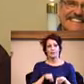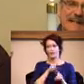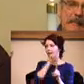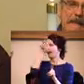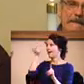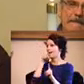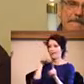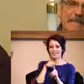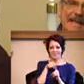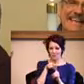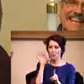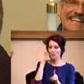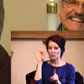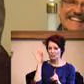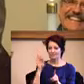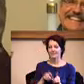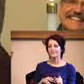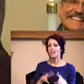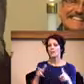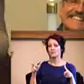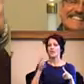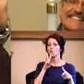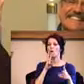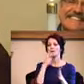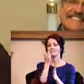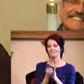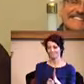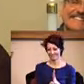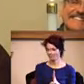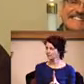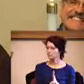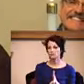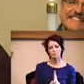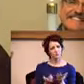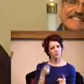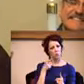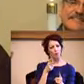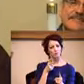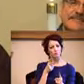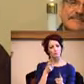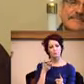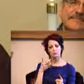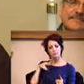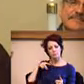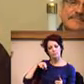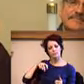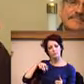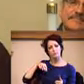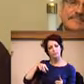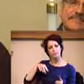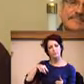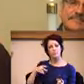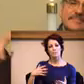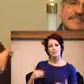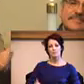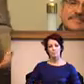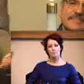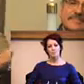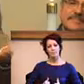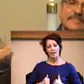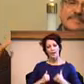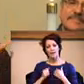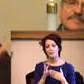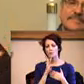the water let's allow ourselves to bathe in that water this morning and then when we're ready to